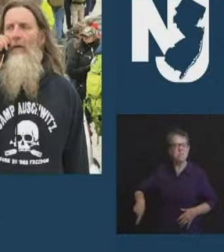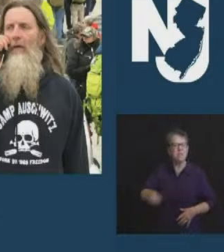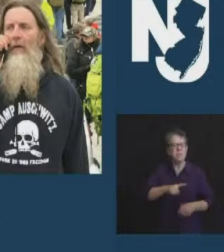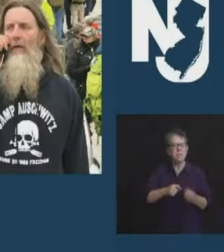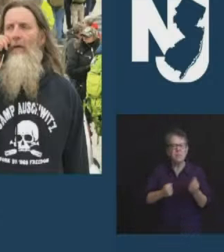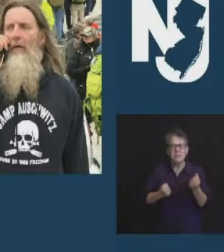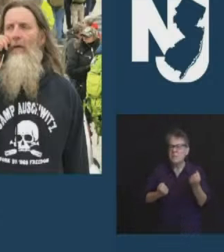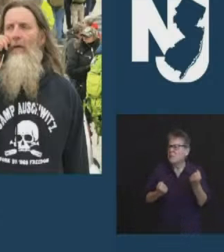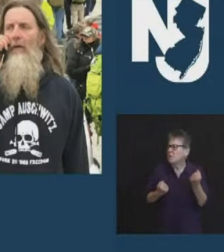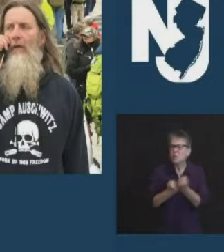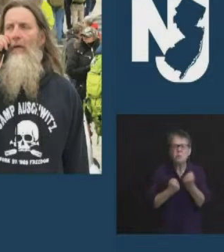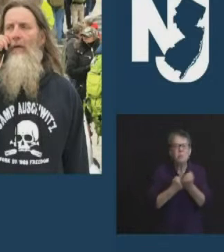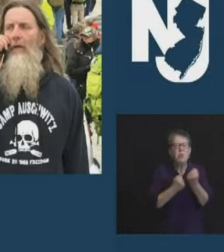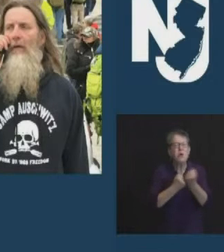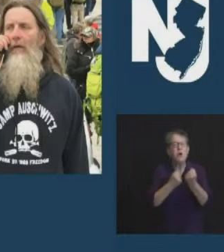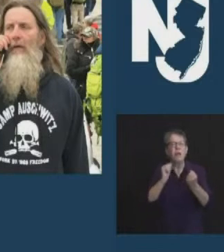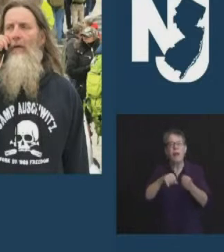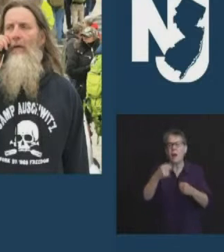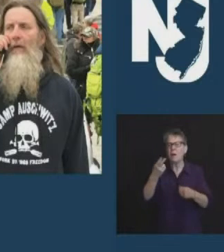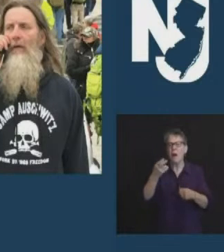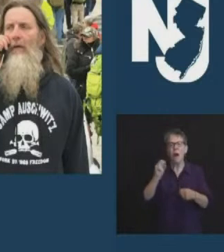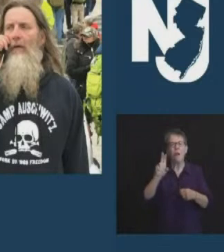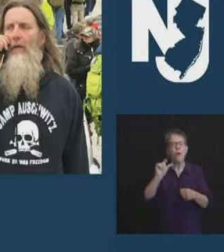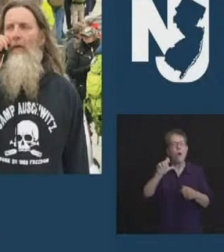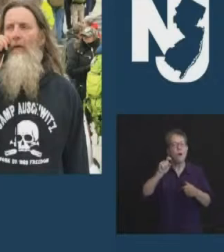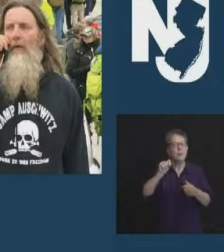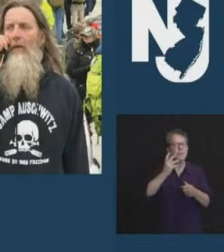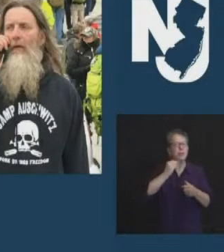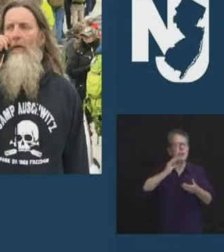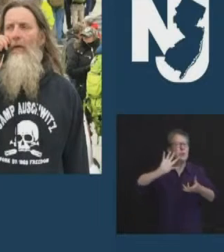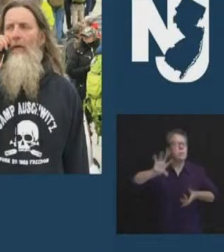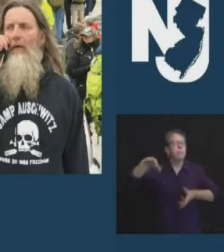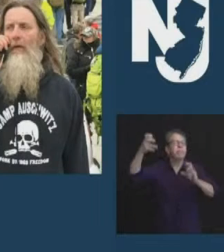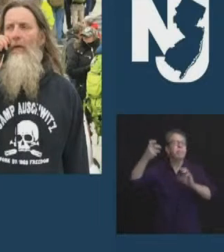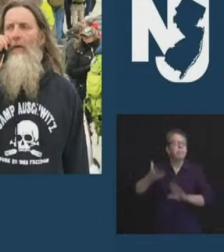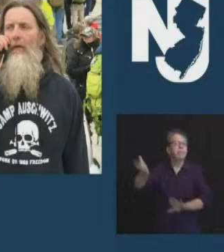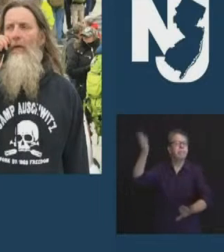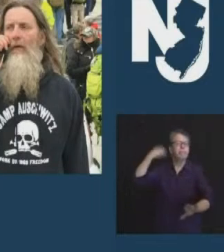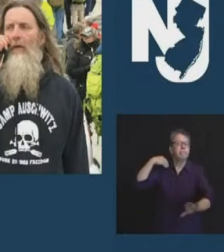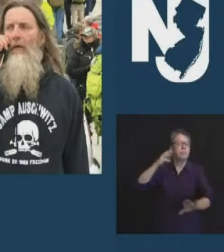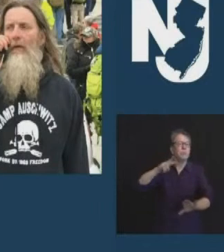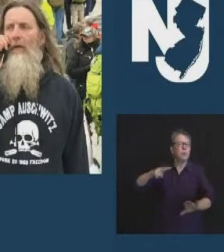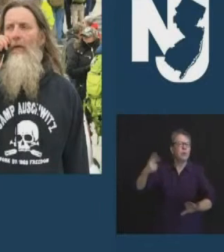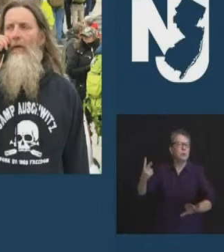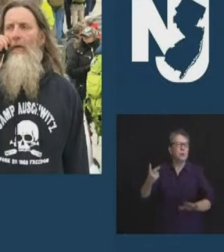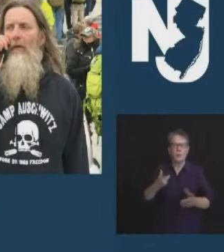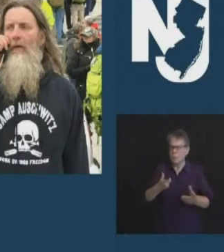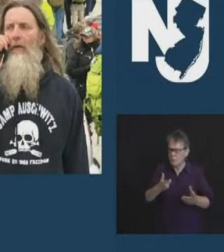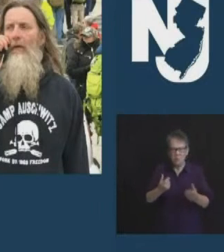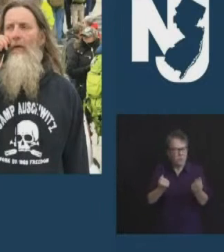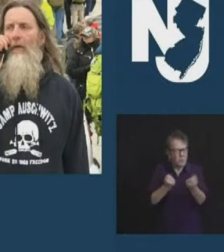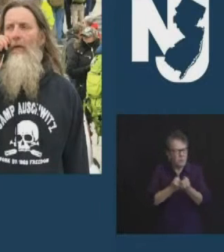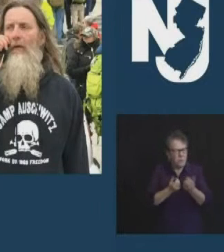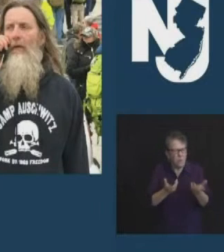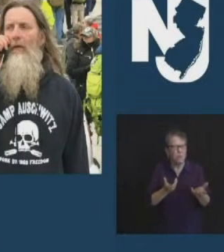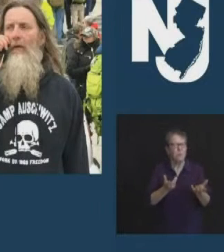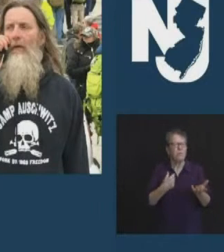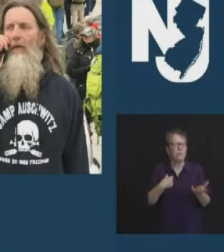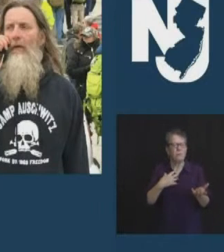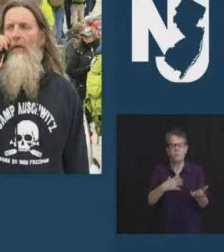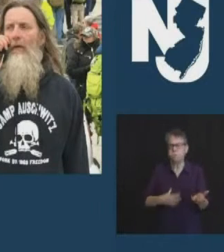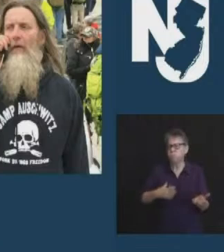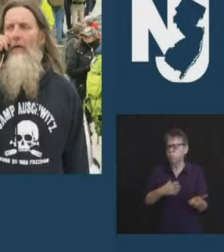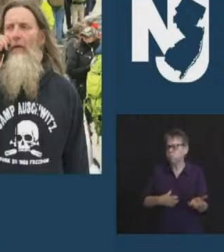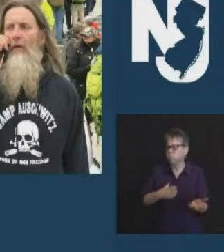inside the halls of the United States Capitol in 2021. So let's just talk about these jerks. On the upper left,